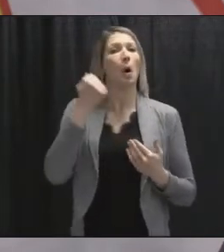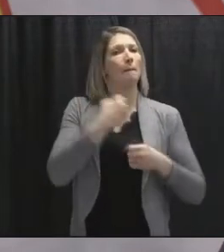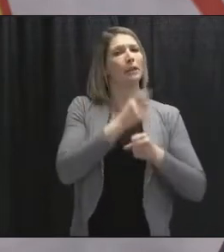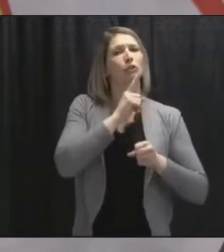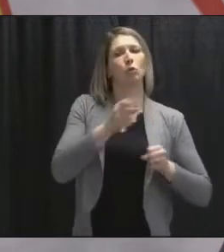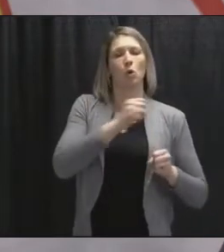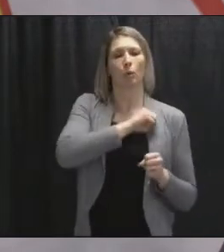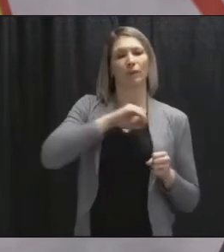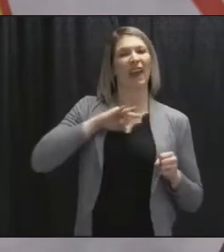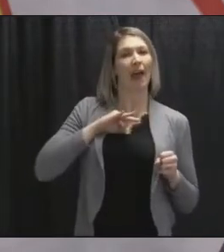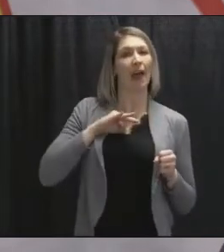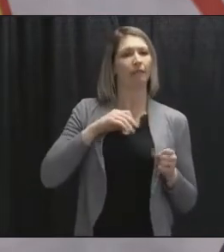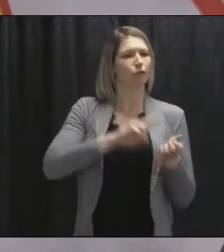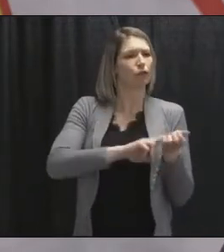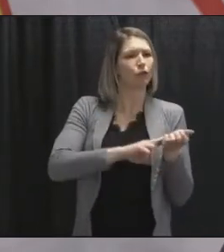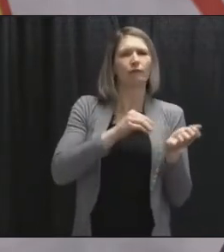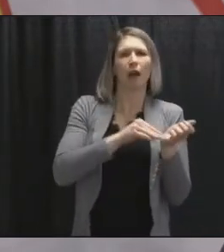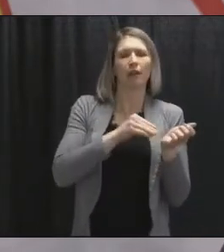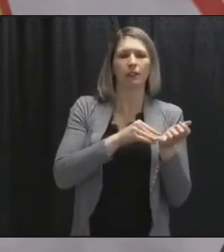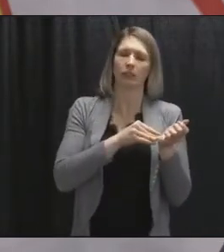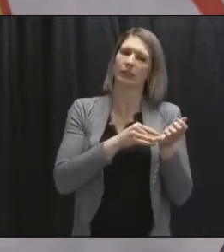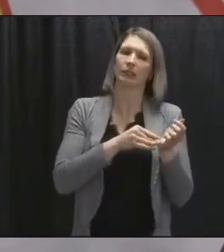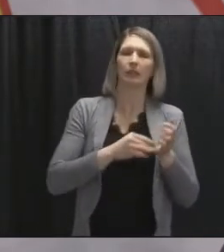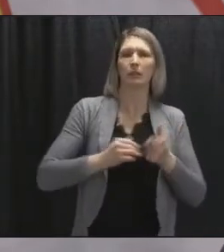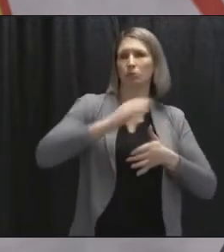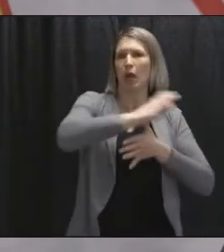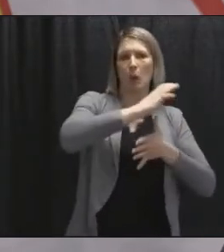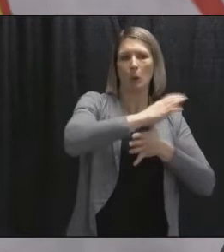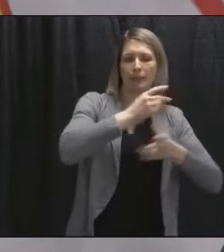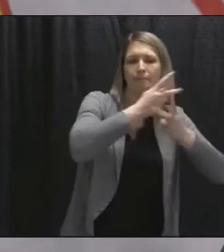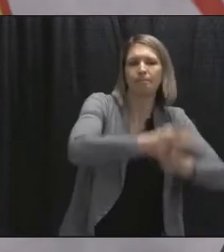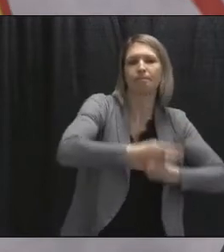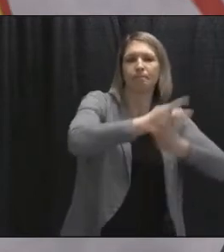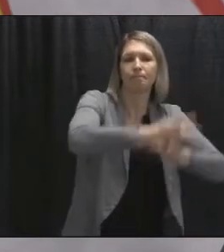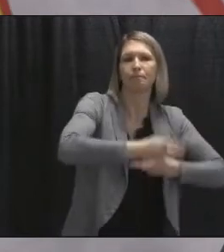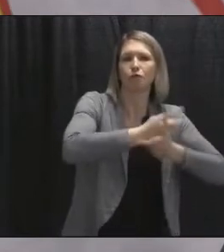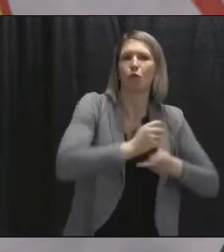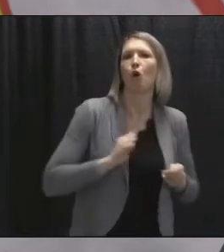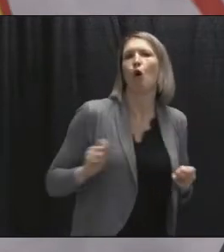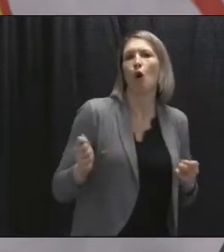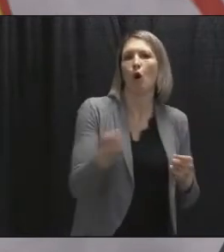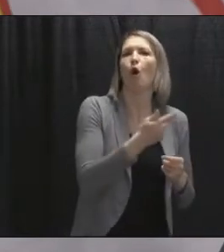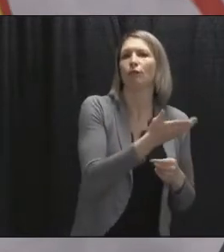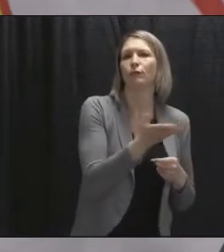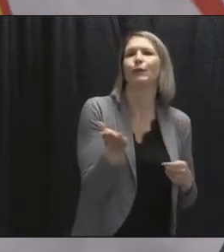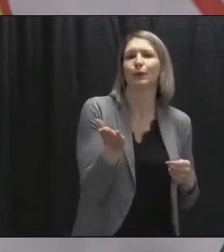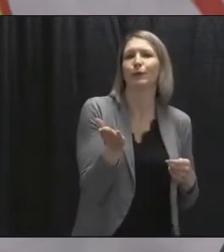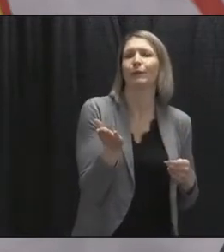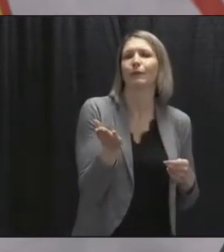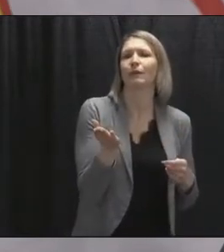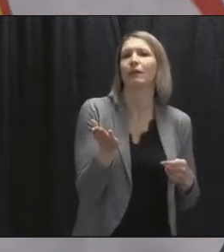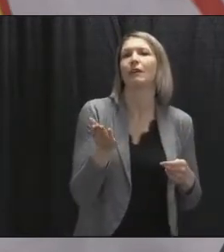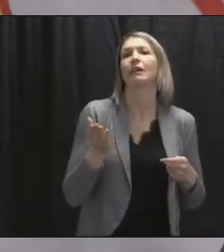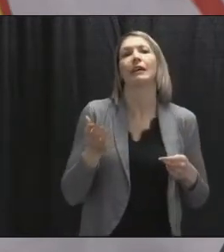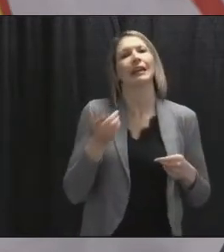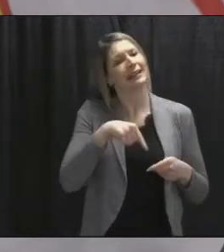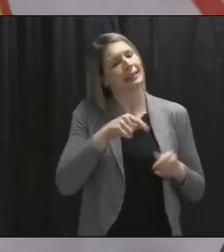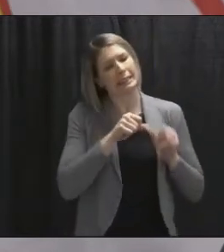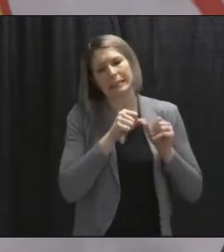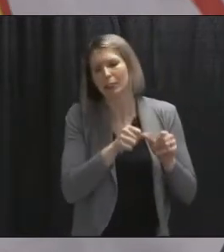workers who continue to go above and beyond on a daily basis. Heading into this Easter